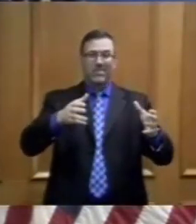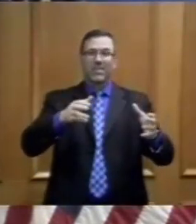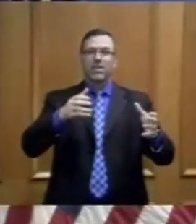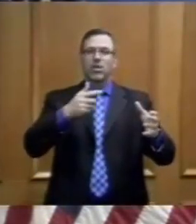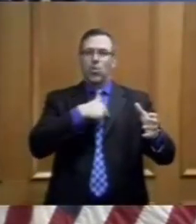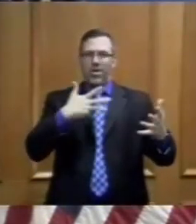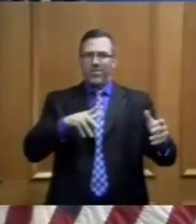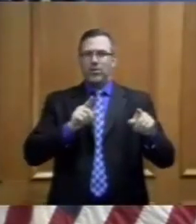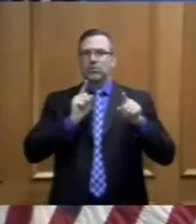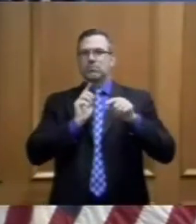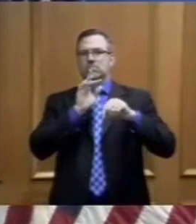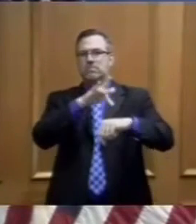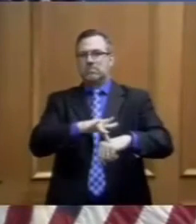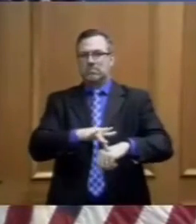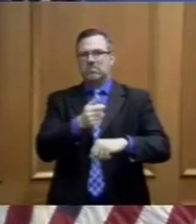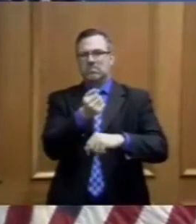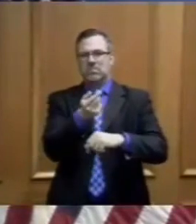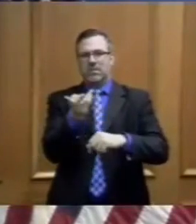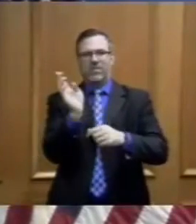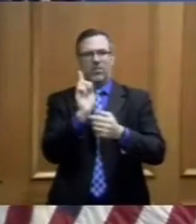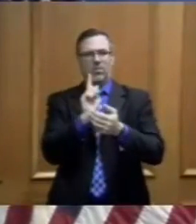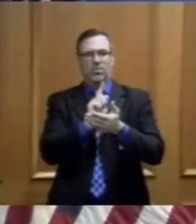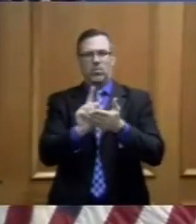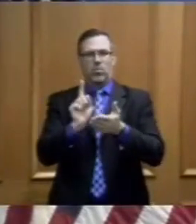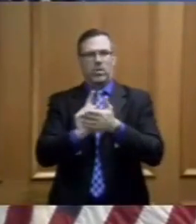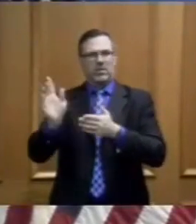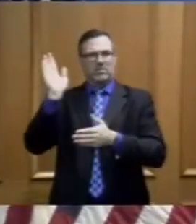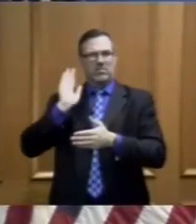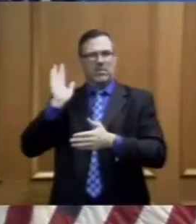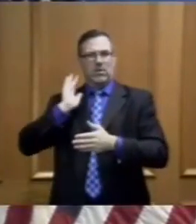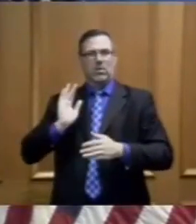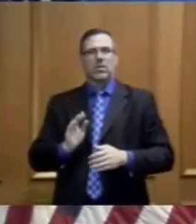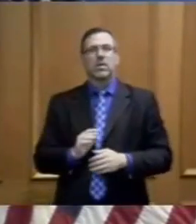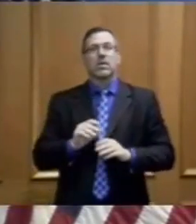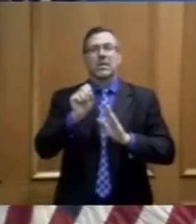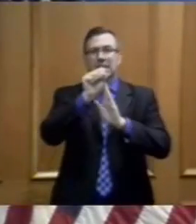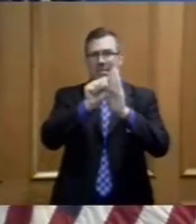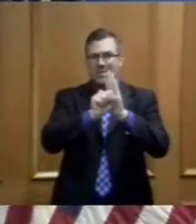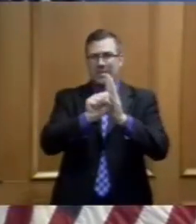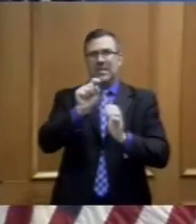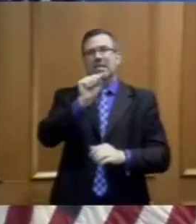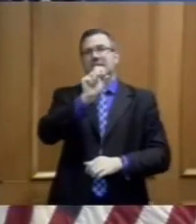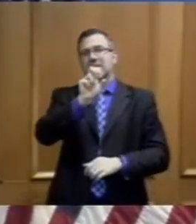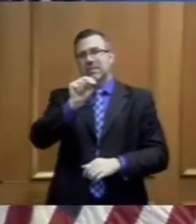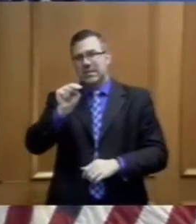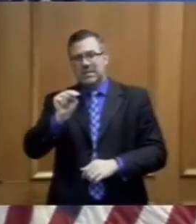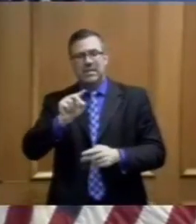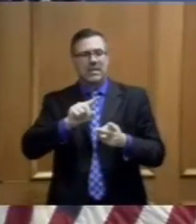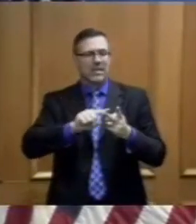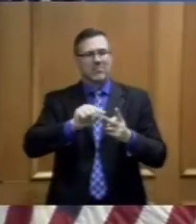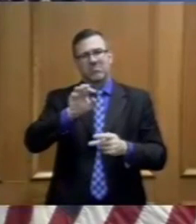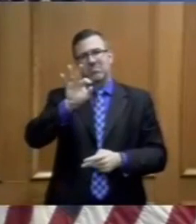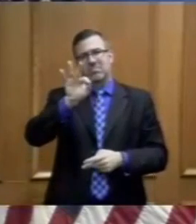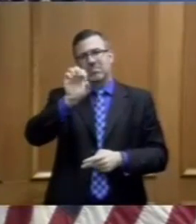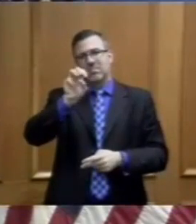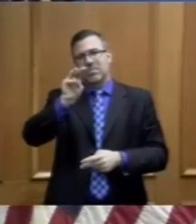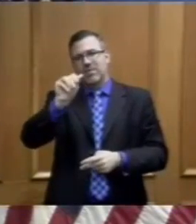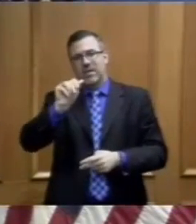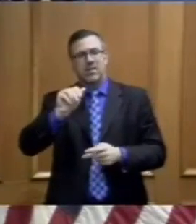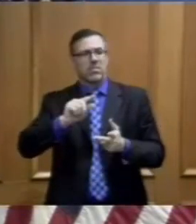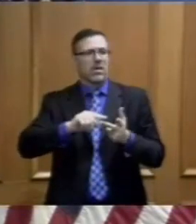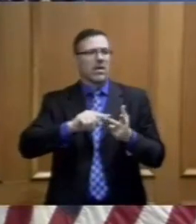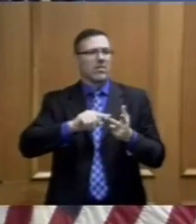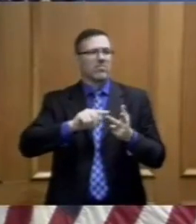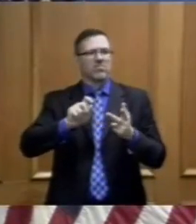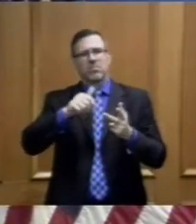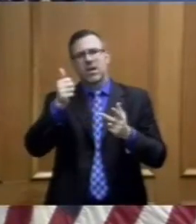few weeks ago, in the planning process. Now, I will say that the state of Tennessee, FEMA, and all the partners here have been